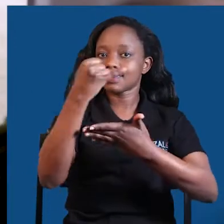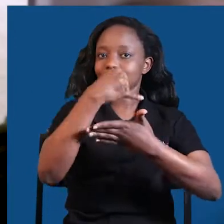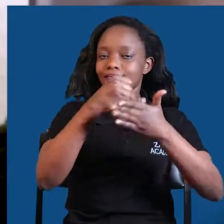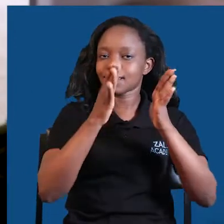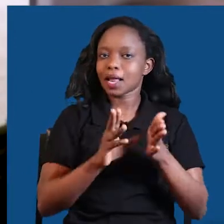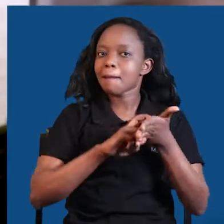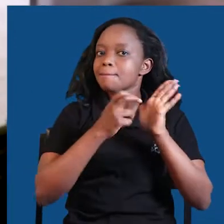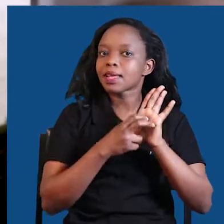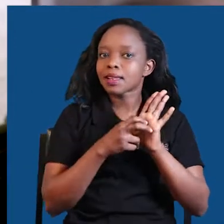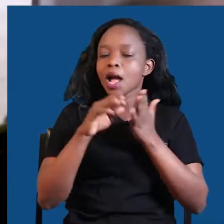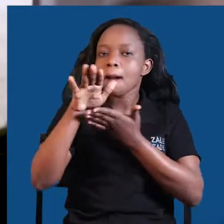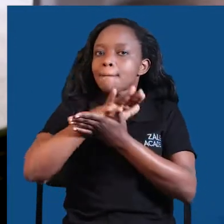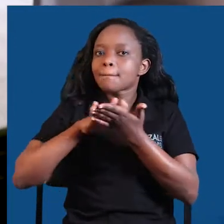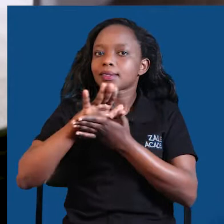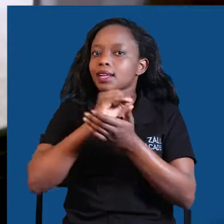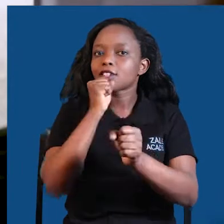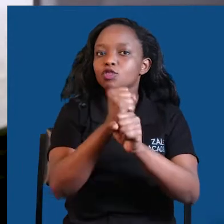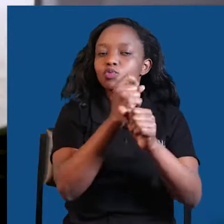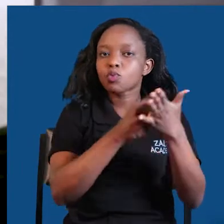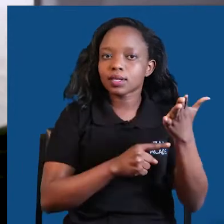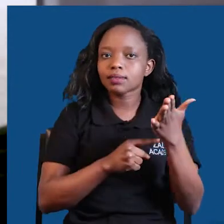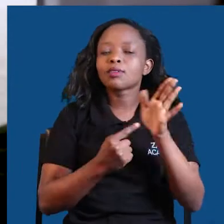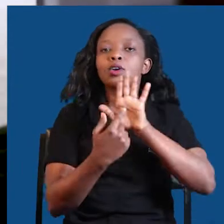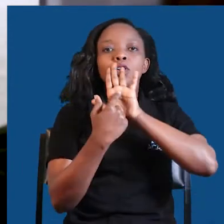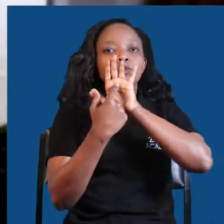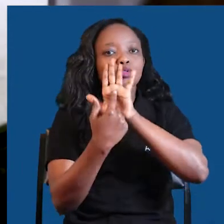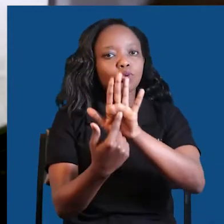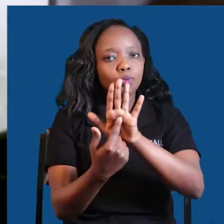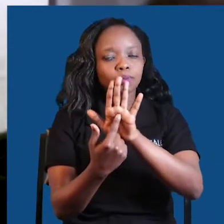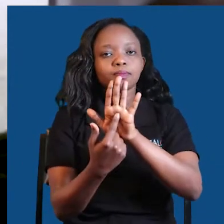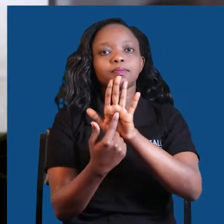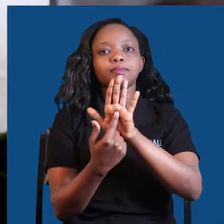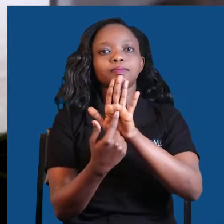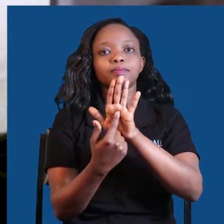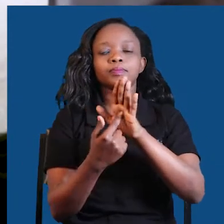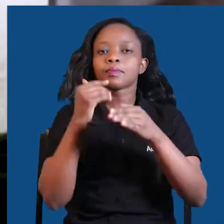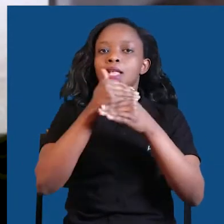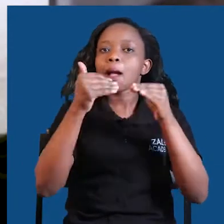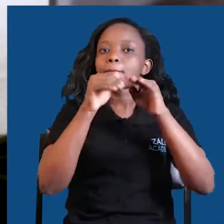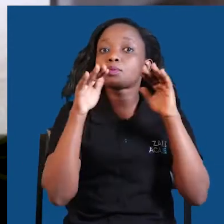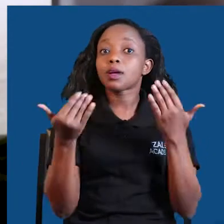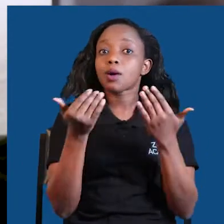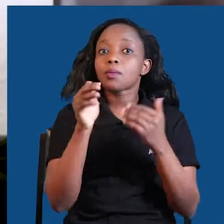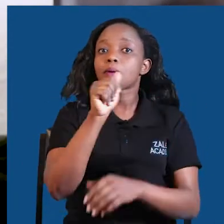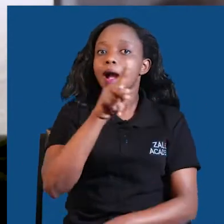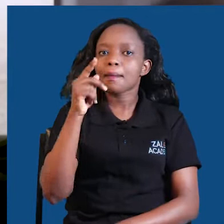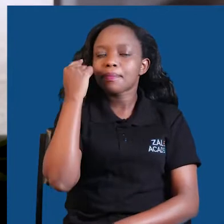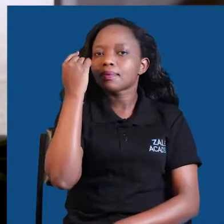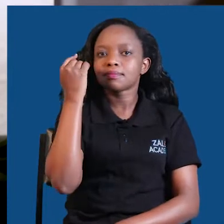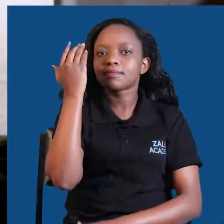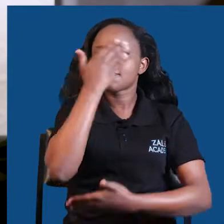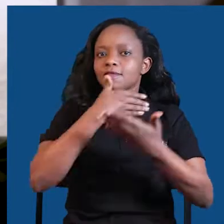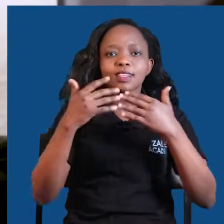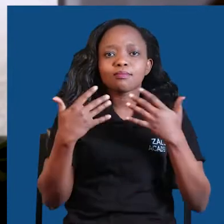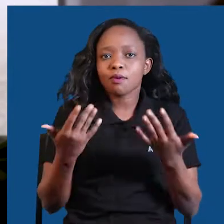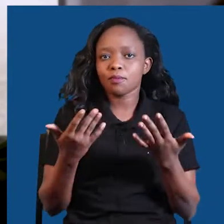UX designer means you basically state or build how the application will look